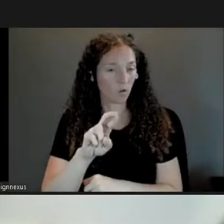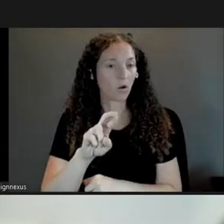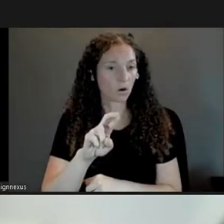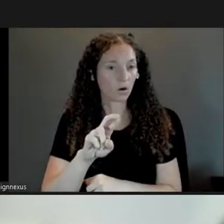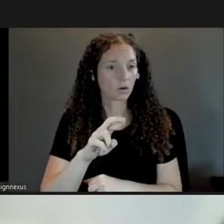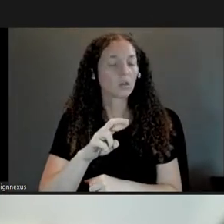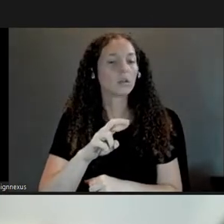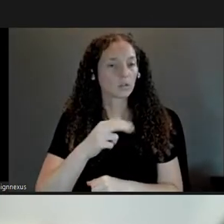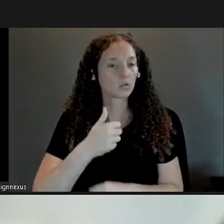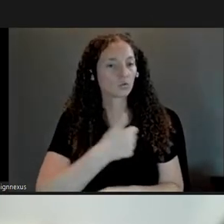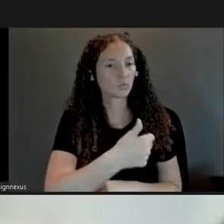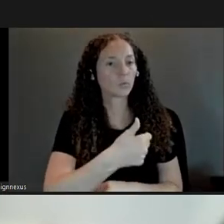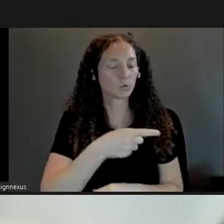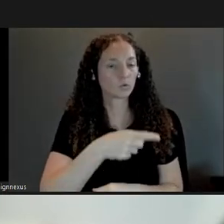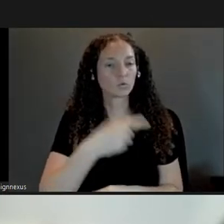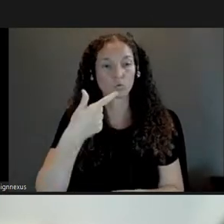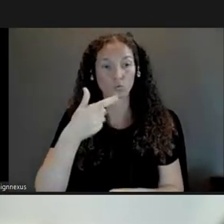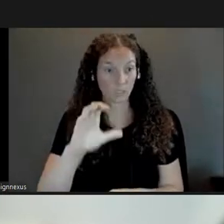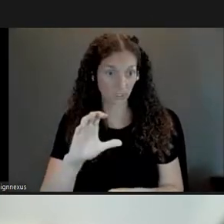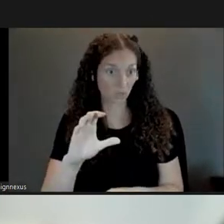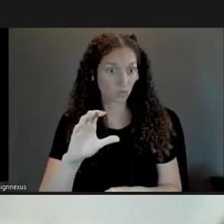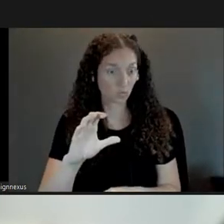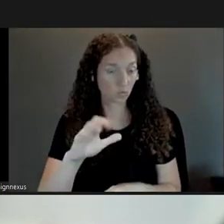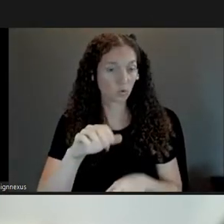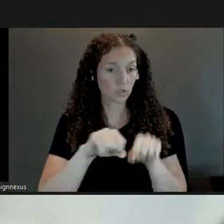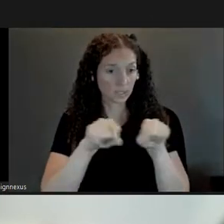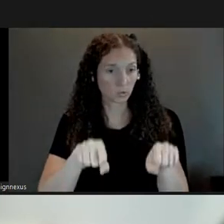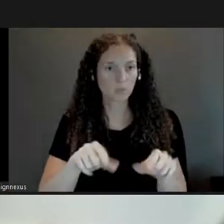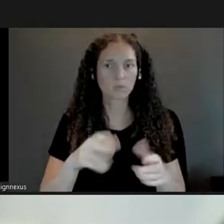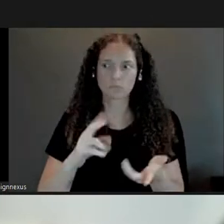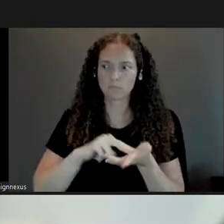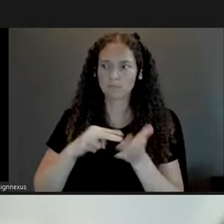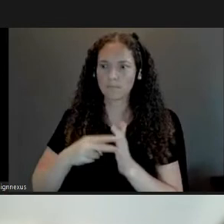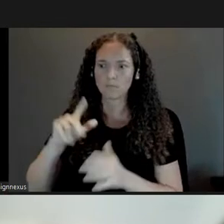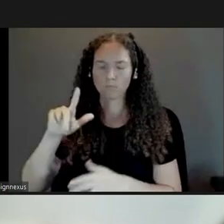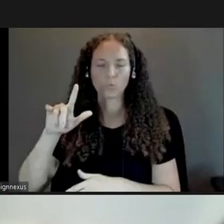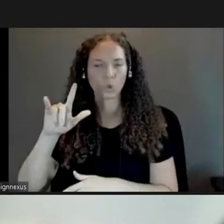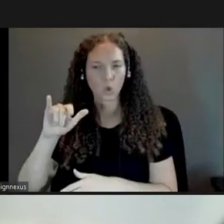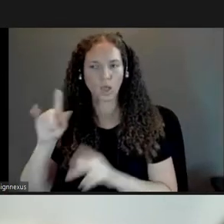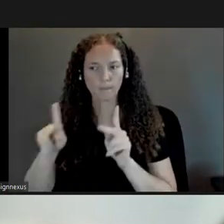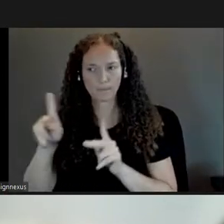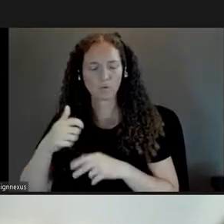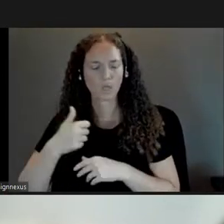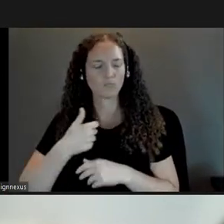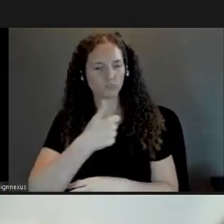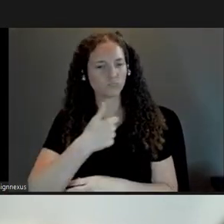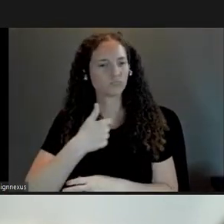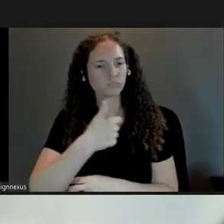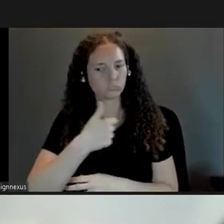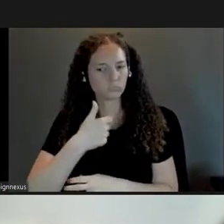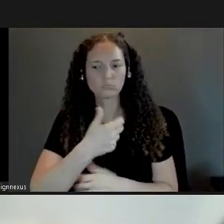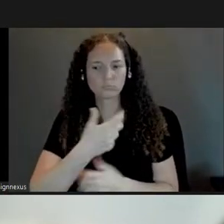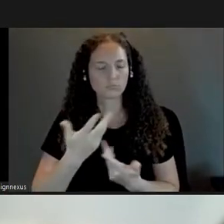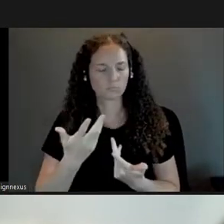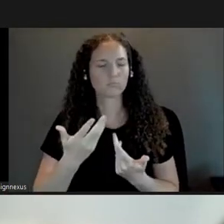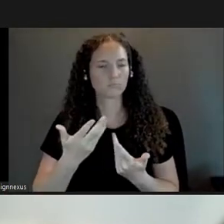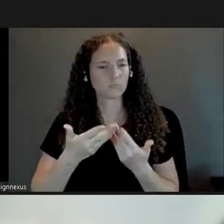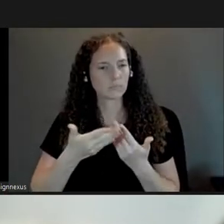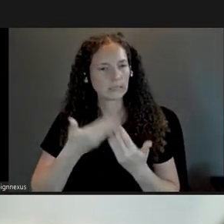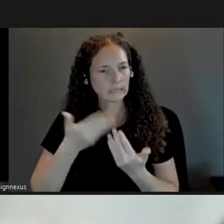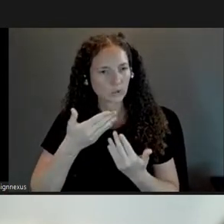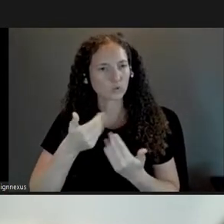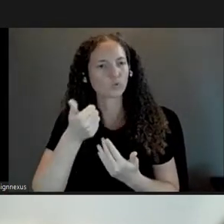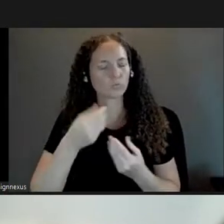transportation to Grand Central was that it would improve Long Island's commutes. Now, unfortunately, while that may be true for some, it certainly is not